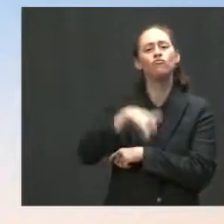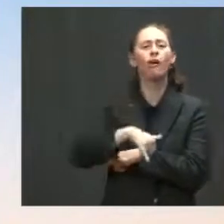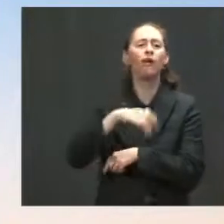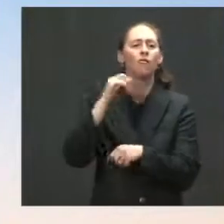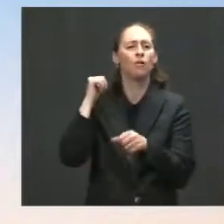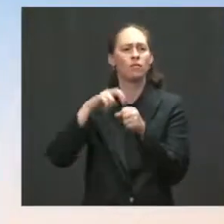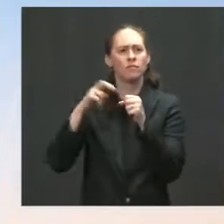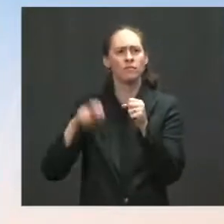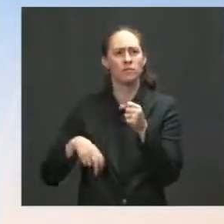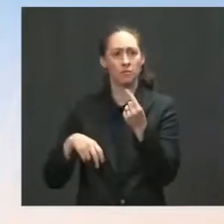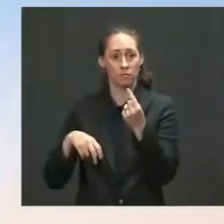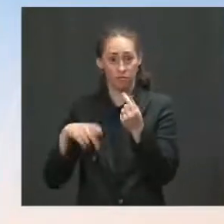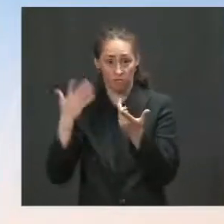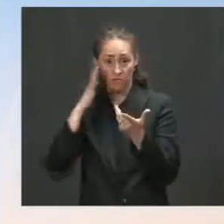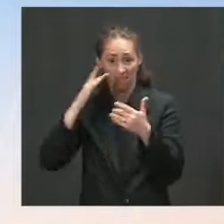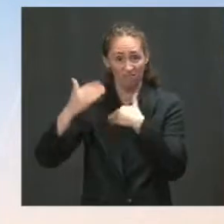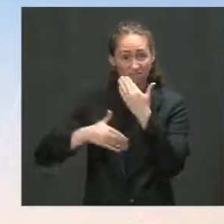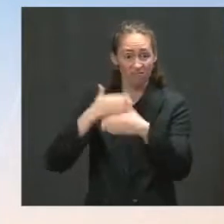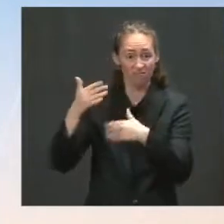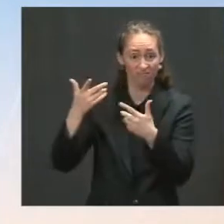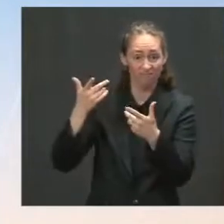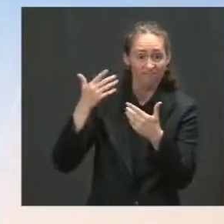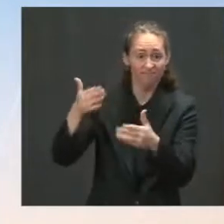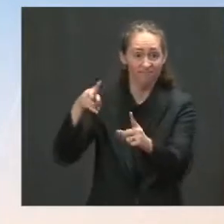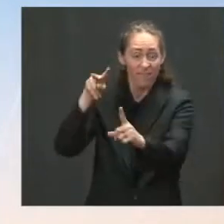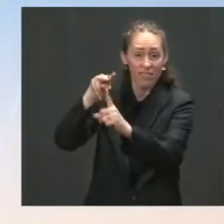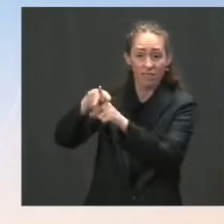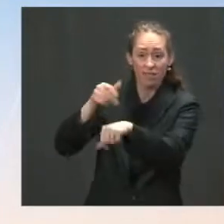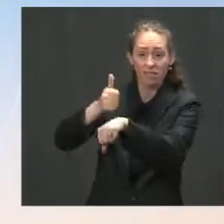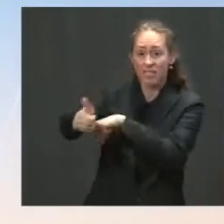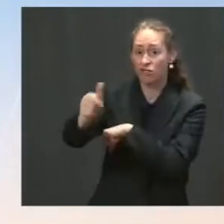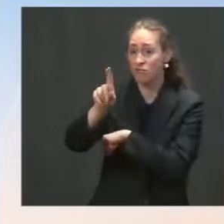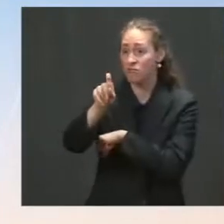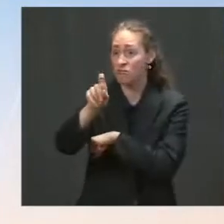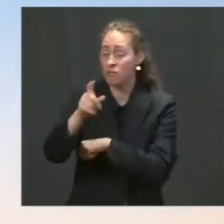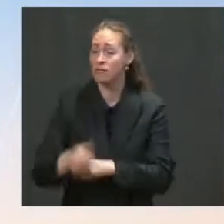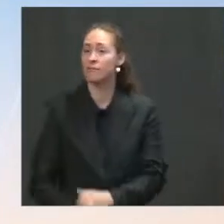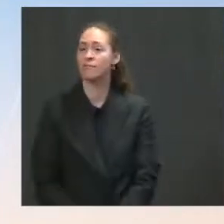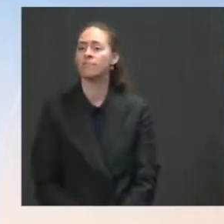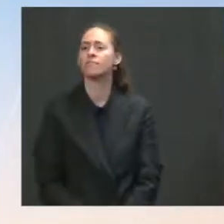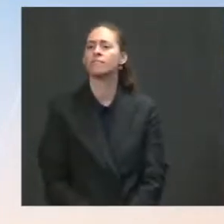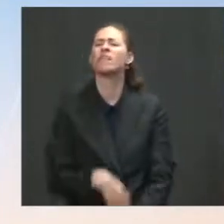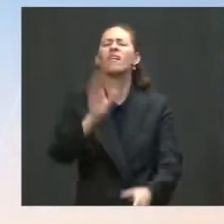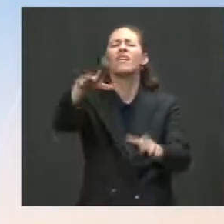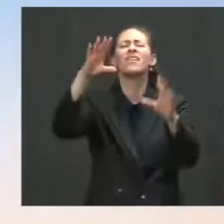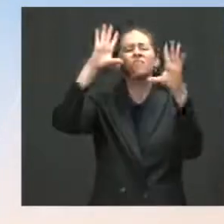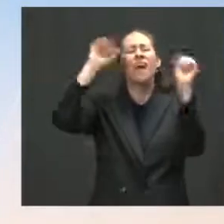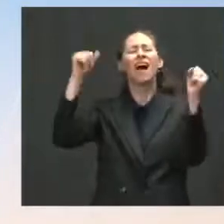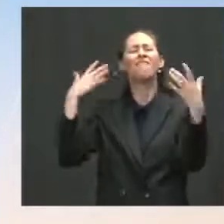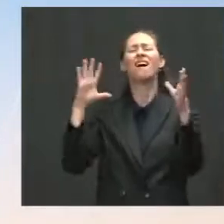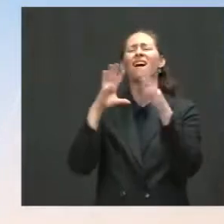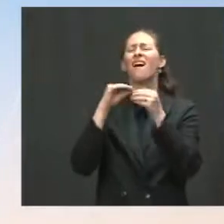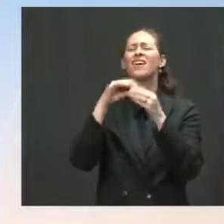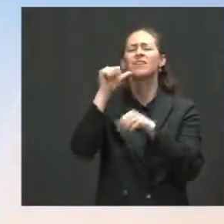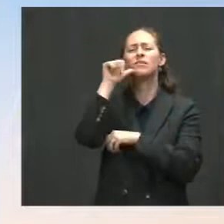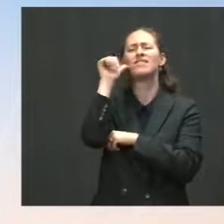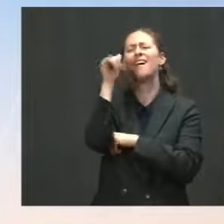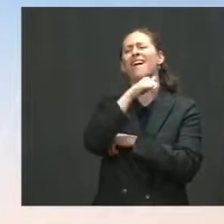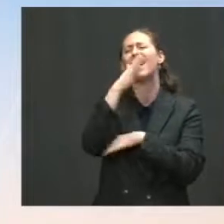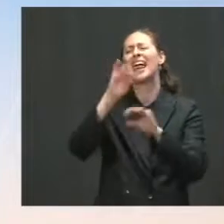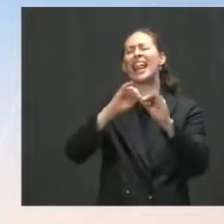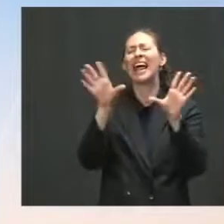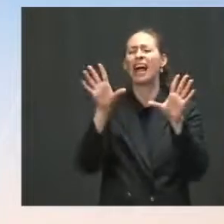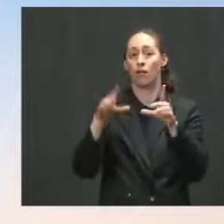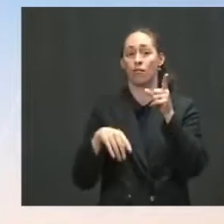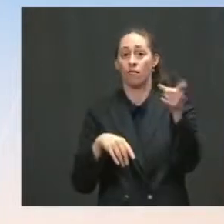removed from office? The president made clear yesterday that Governor Cuomo should resign, and I believe we should start with that.